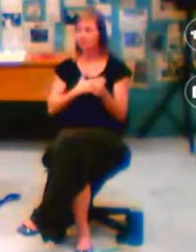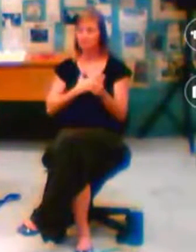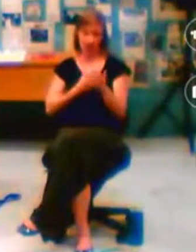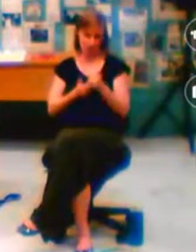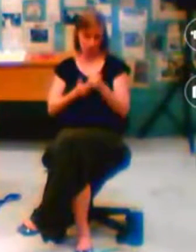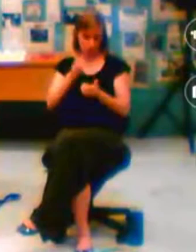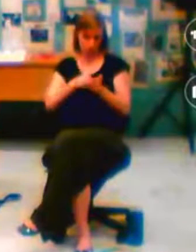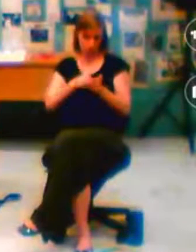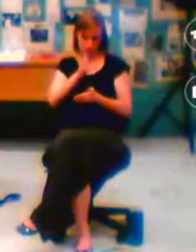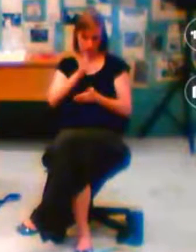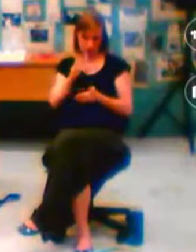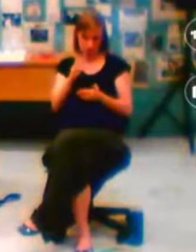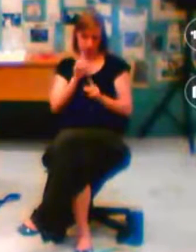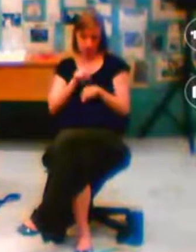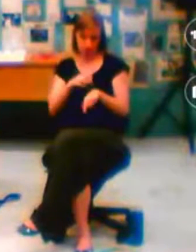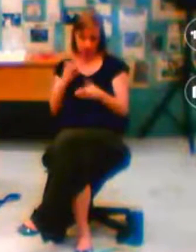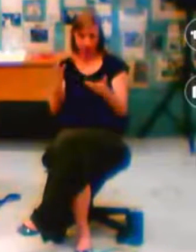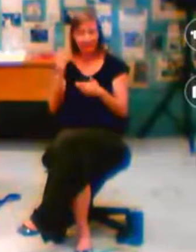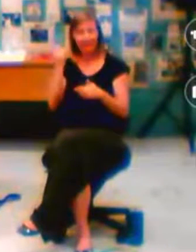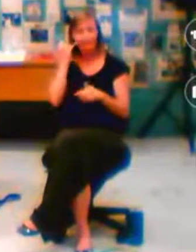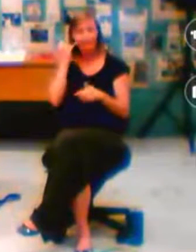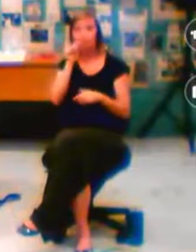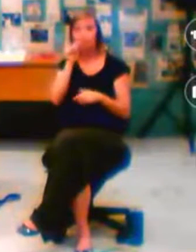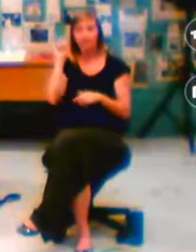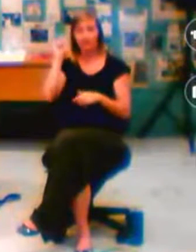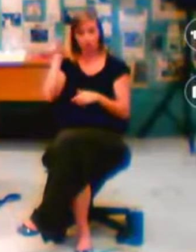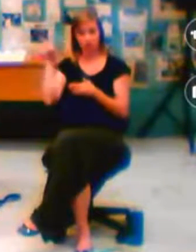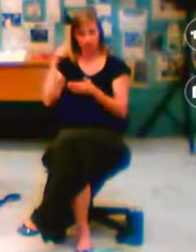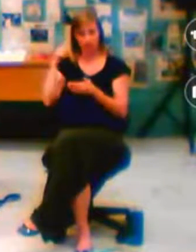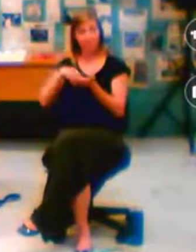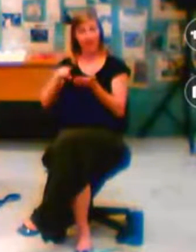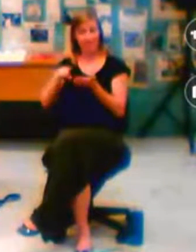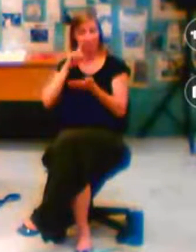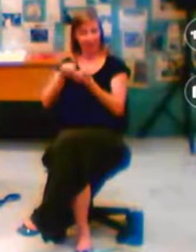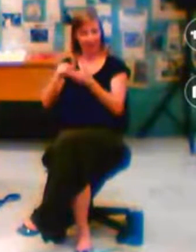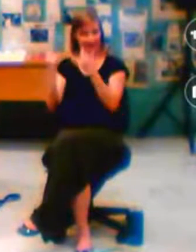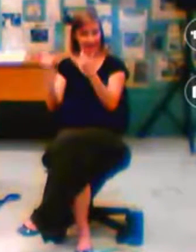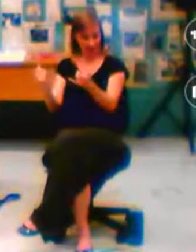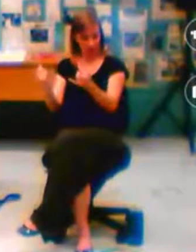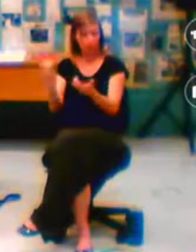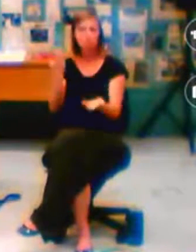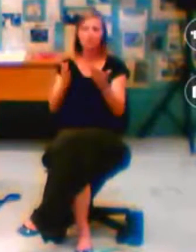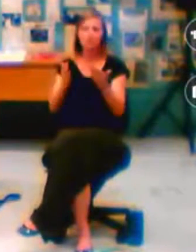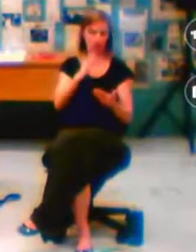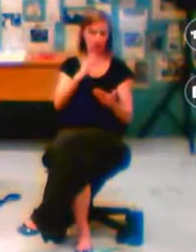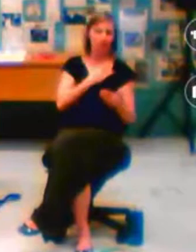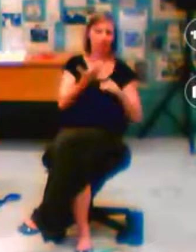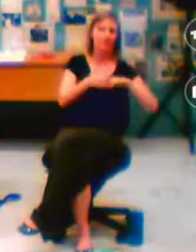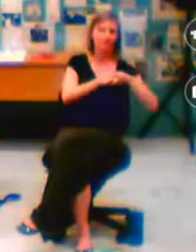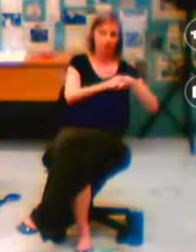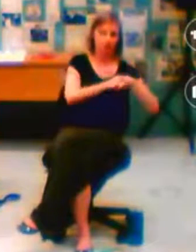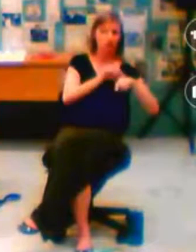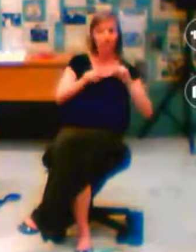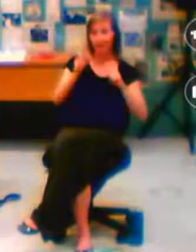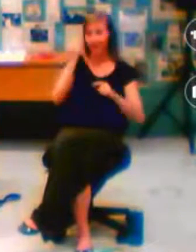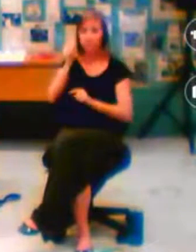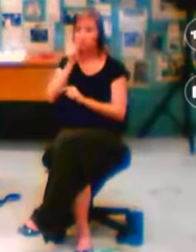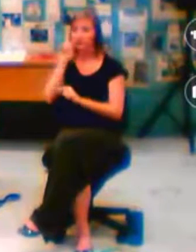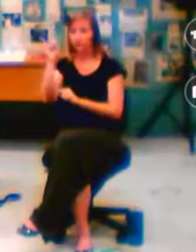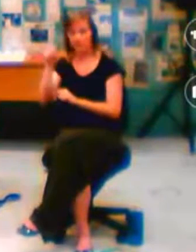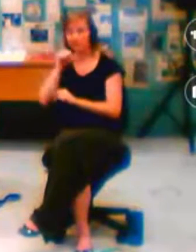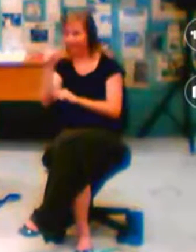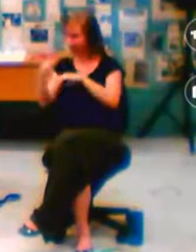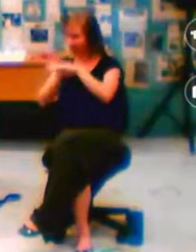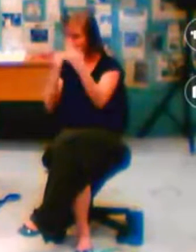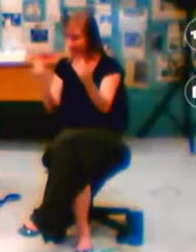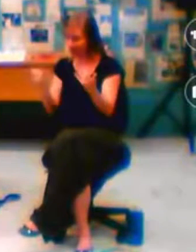mimics what's required in the essential health benefits under the Affordable Care Act. And what I usually tell people is the most honest answer I can give is